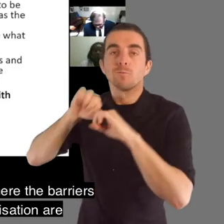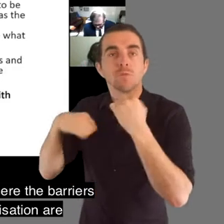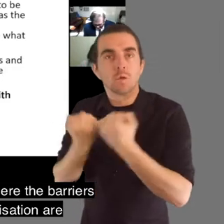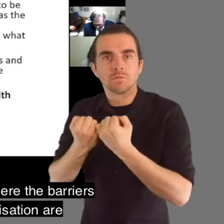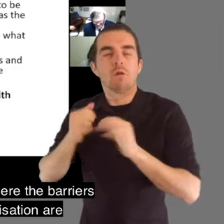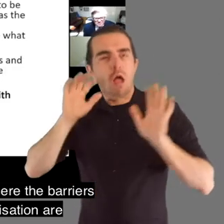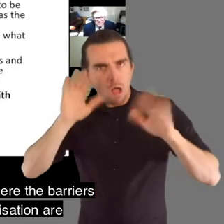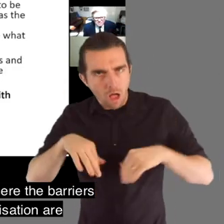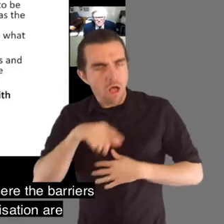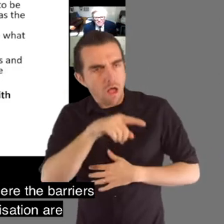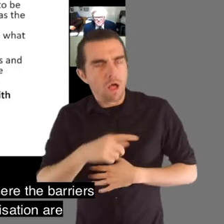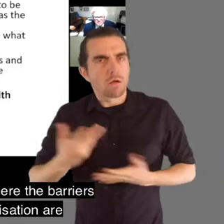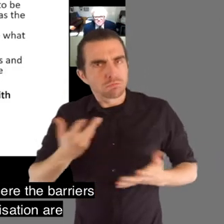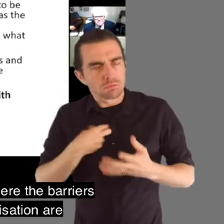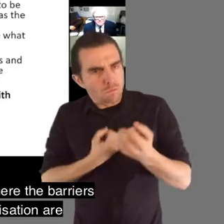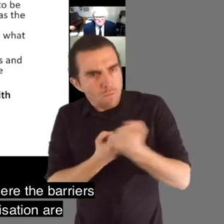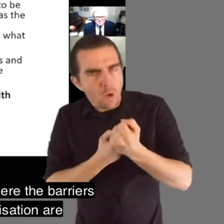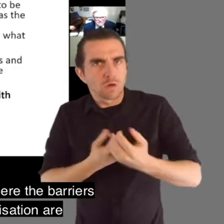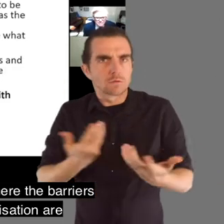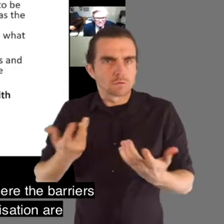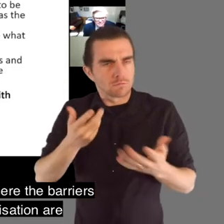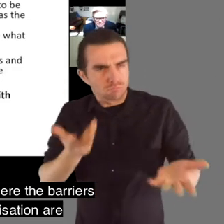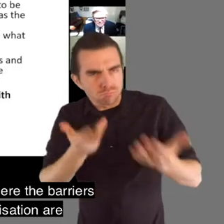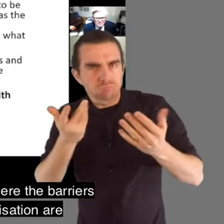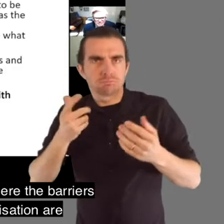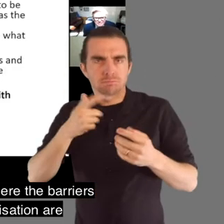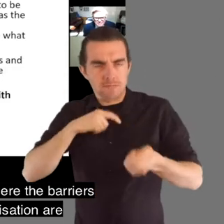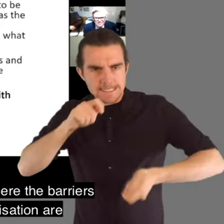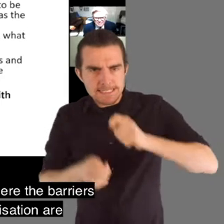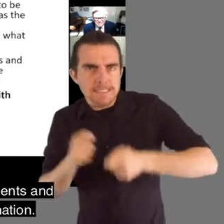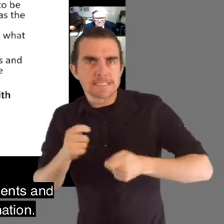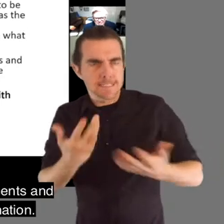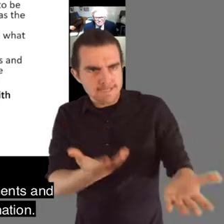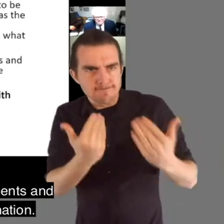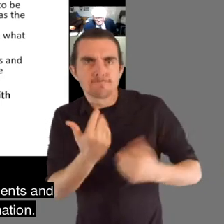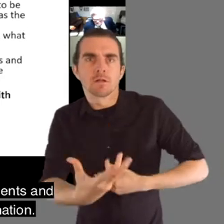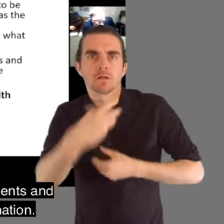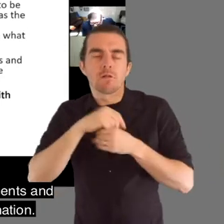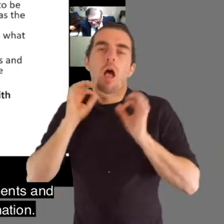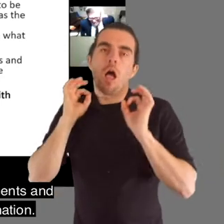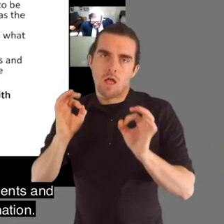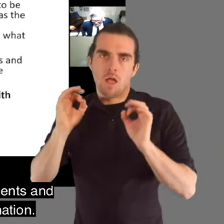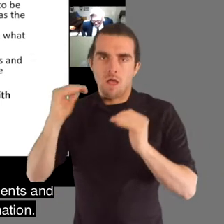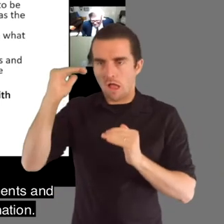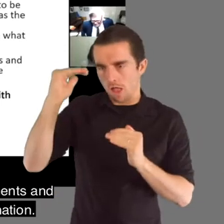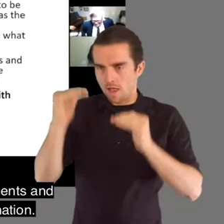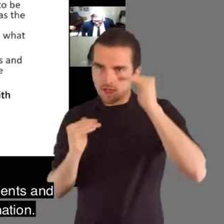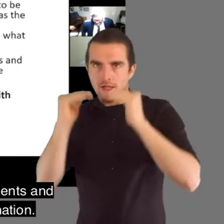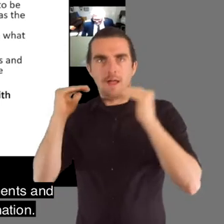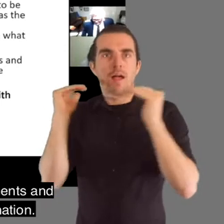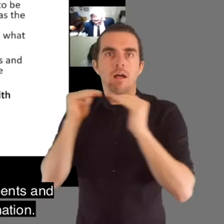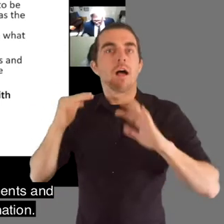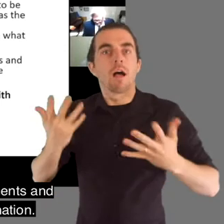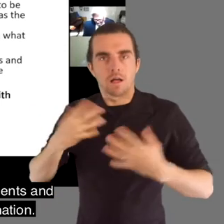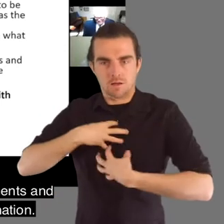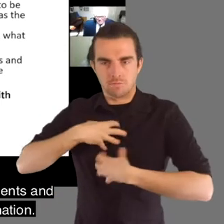of disability where the barriers of environment, attitude, and organization are what disable people with impairment